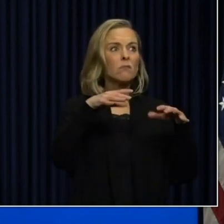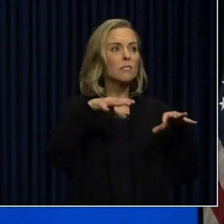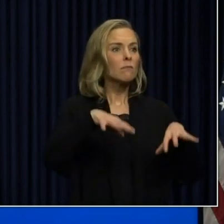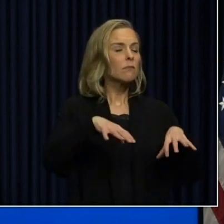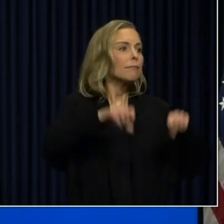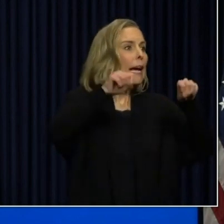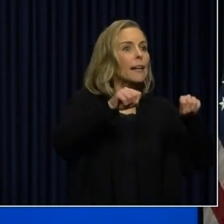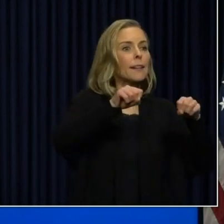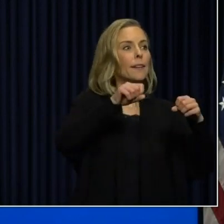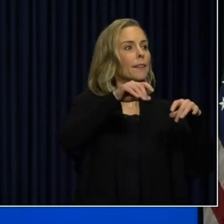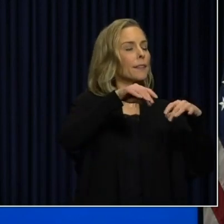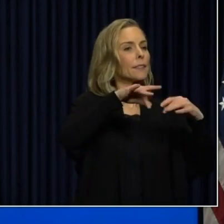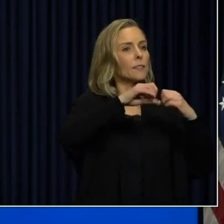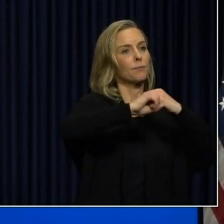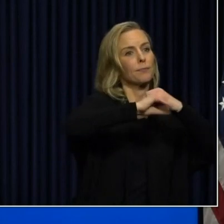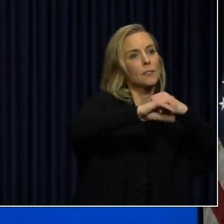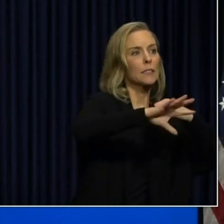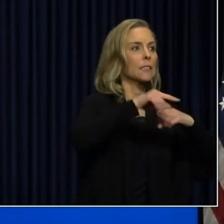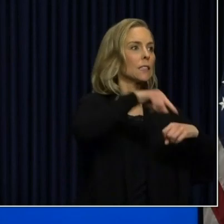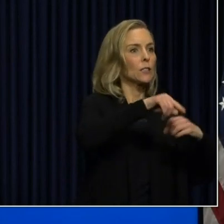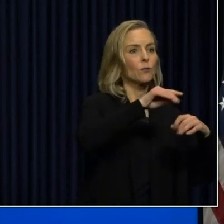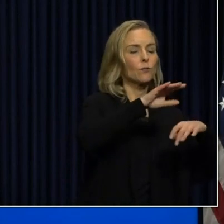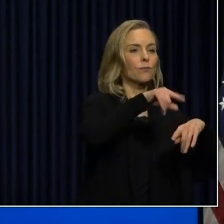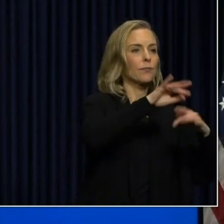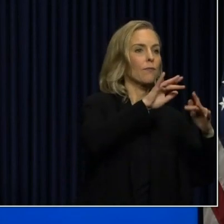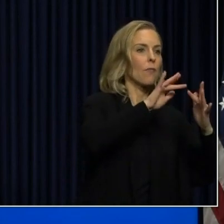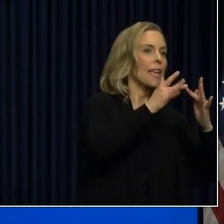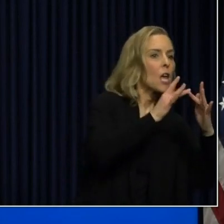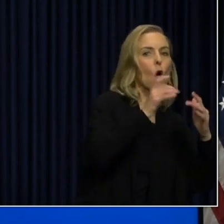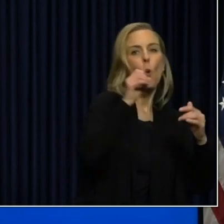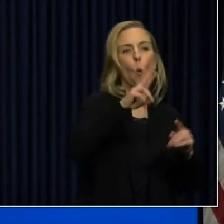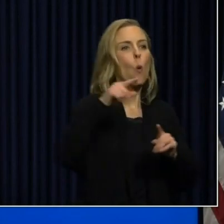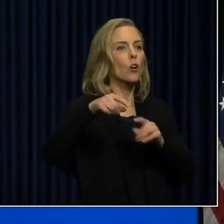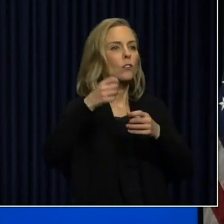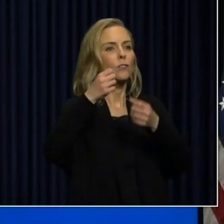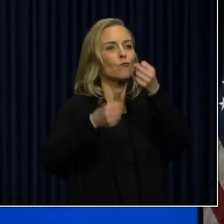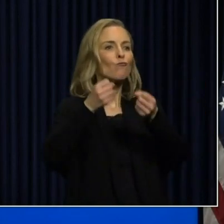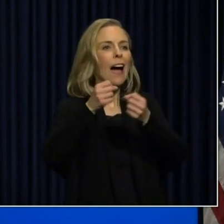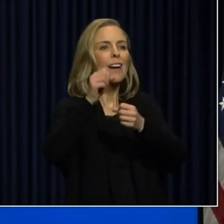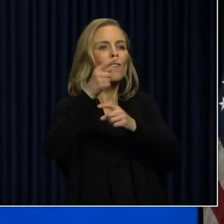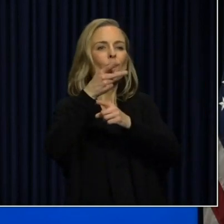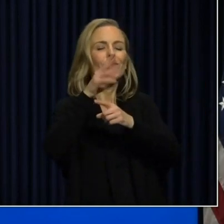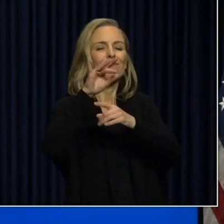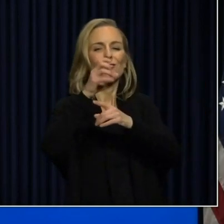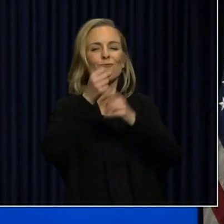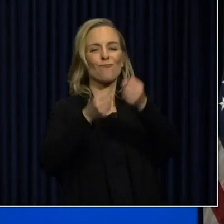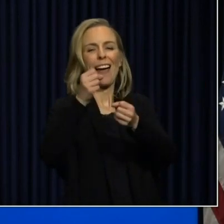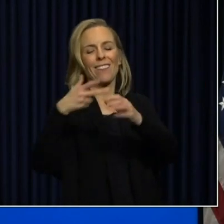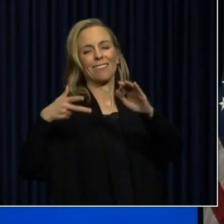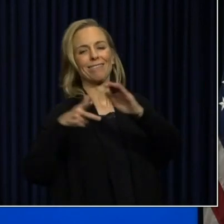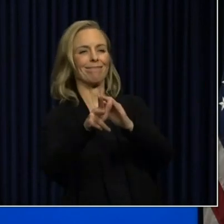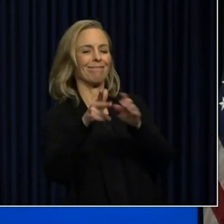of a handful of states that allows drive-in services because we want to make sure that everybody